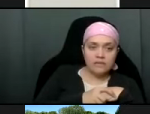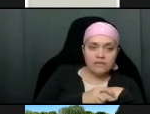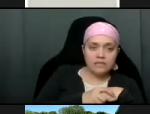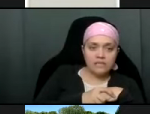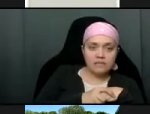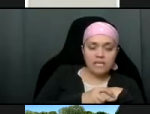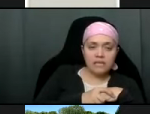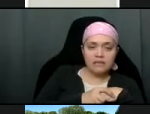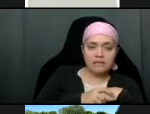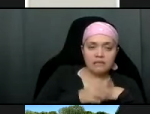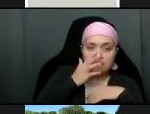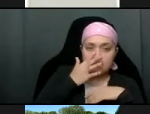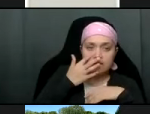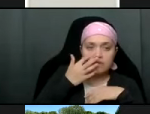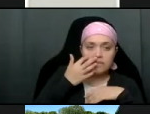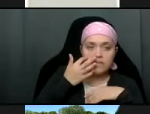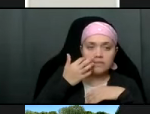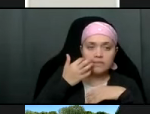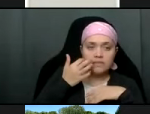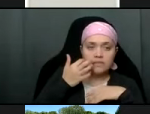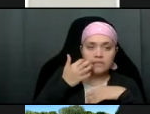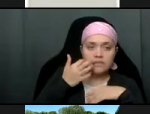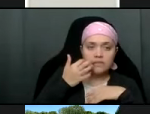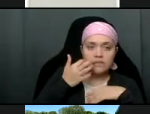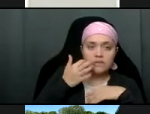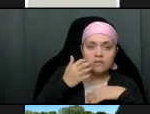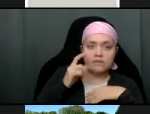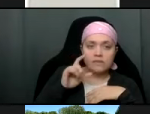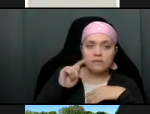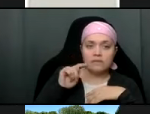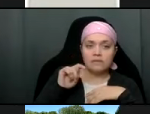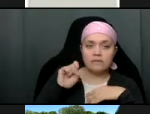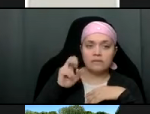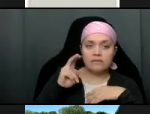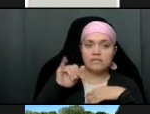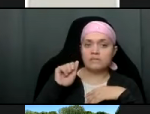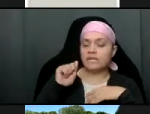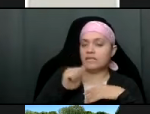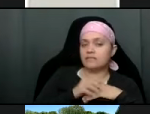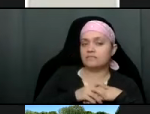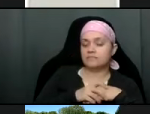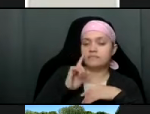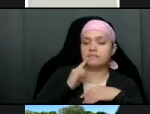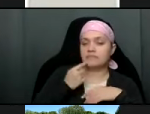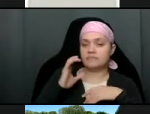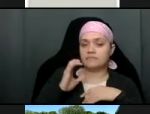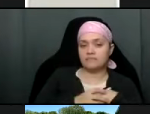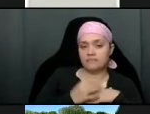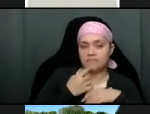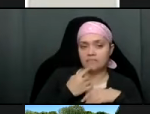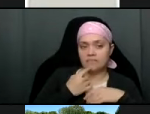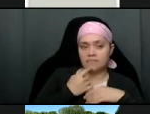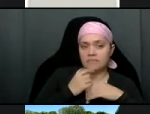This may be especially difficult, but that's okay. Again, just give it your best shot. Is it the Torres Strait, the Bass